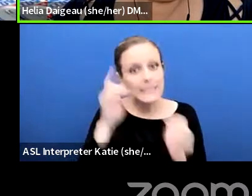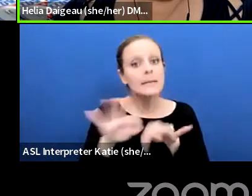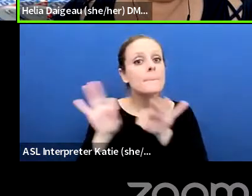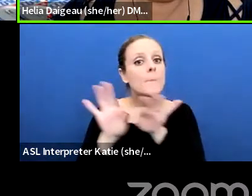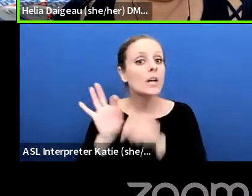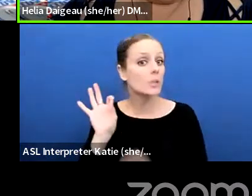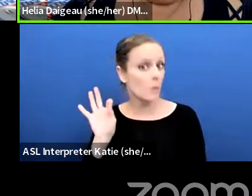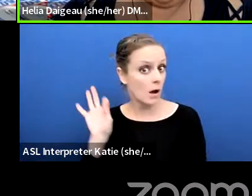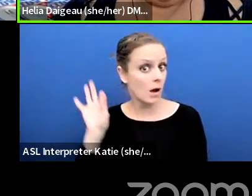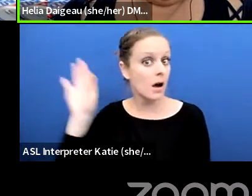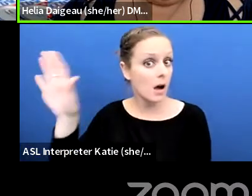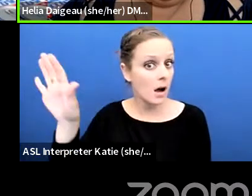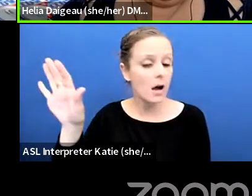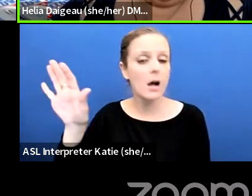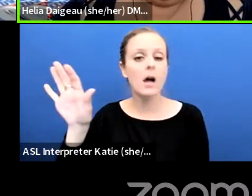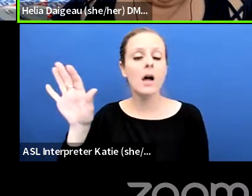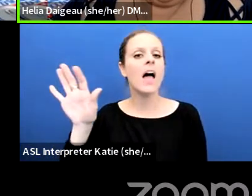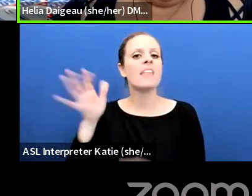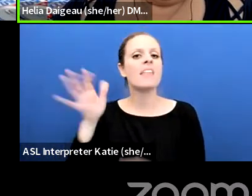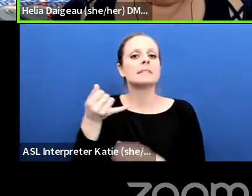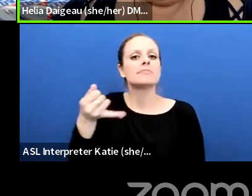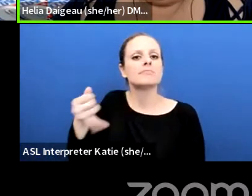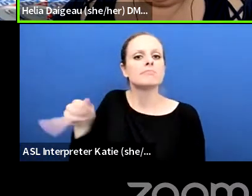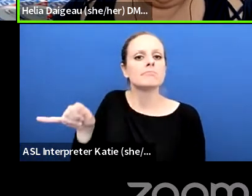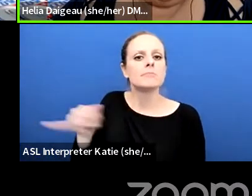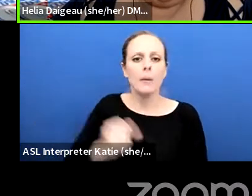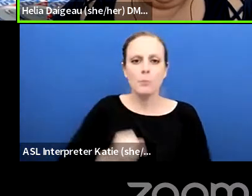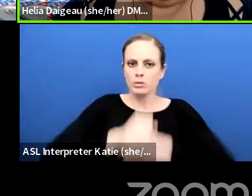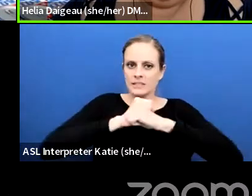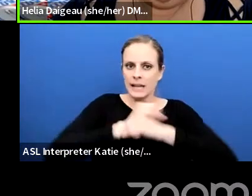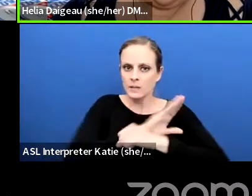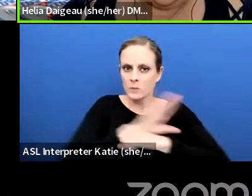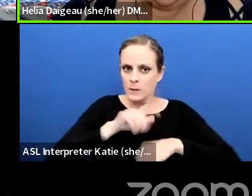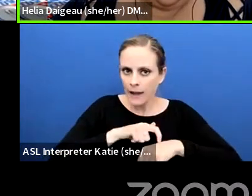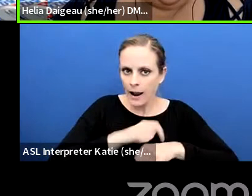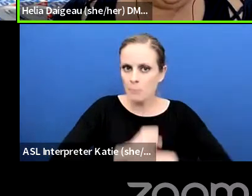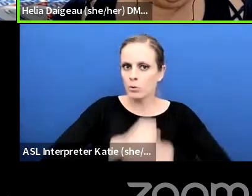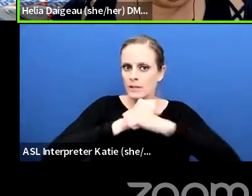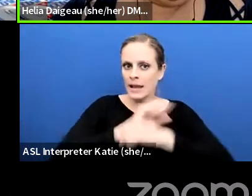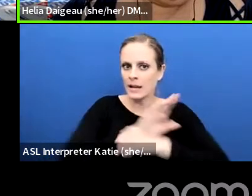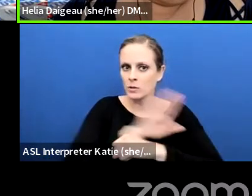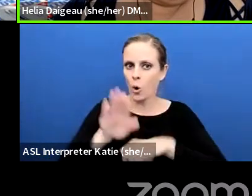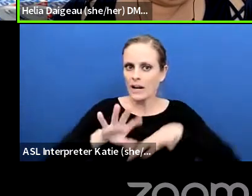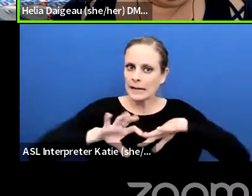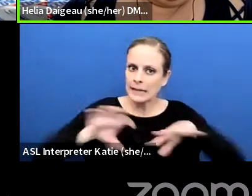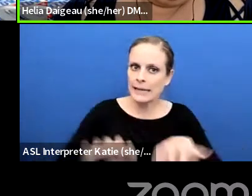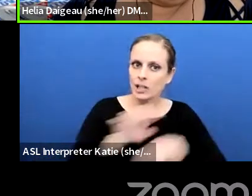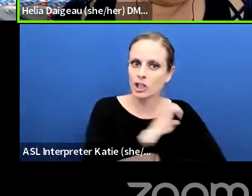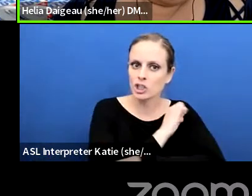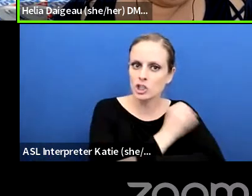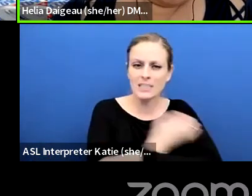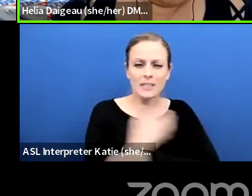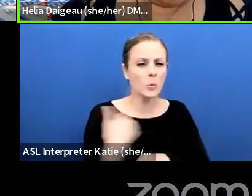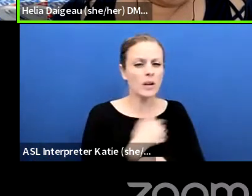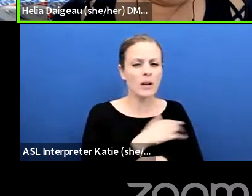know, protect your time and energy. A lot of us do a lot of work all the time, and we